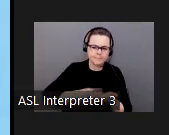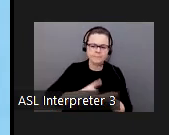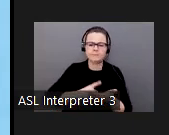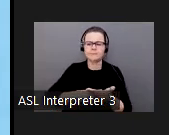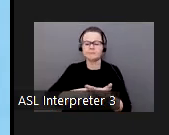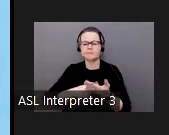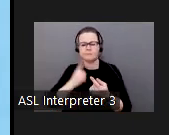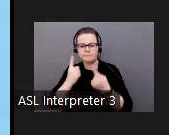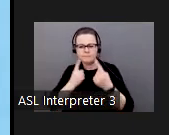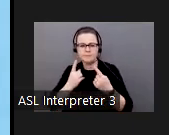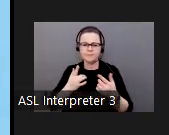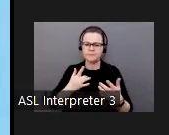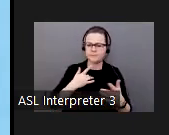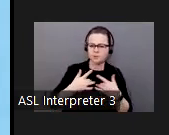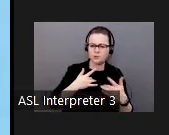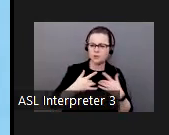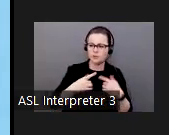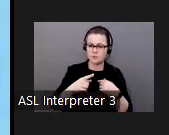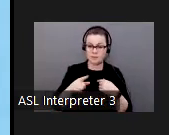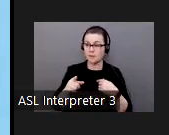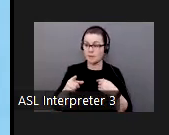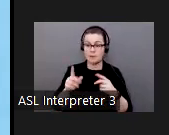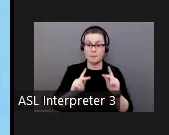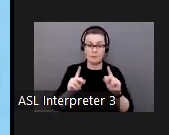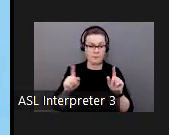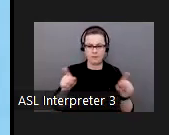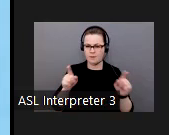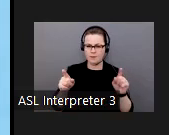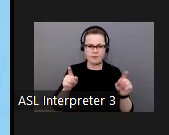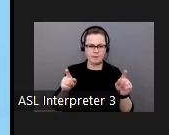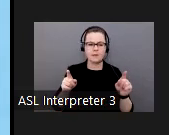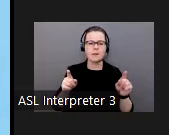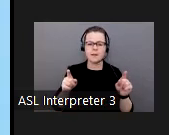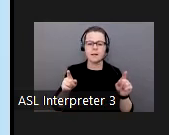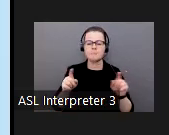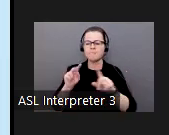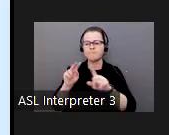them as a way to talk about the issue in specific ways.